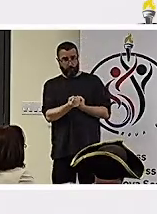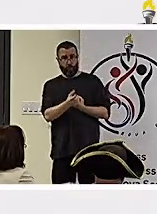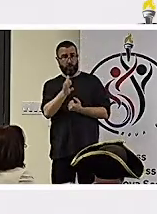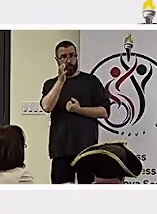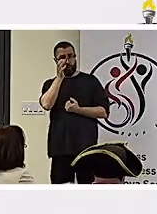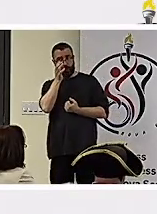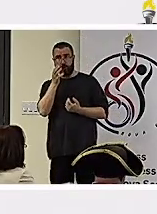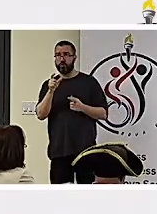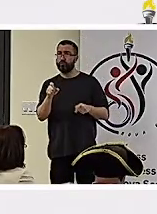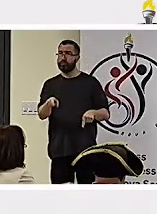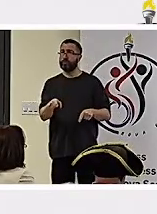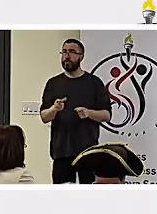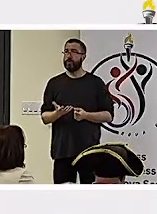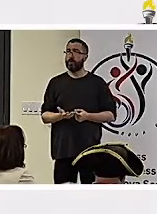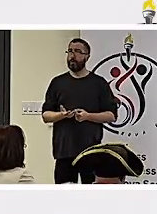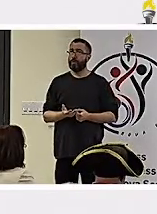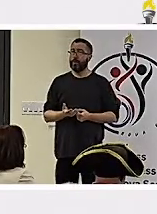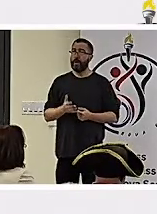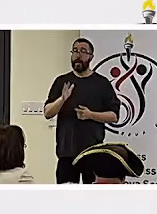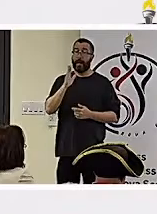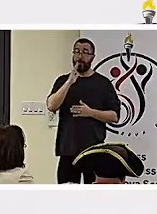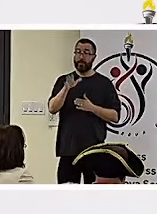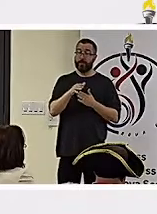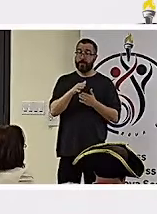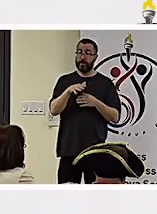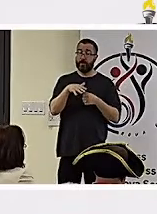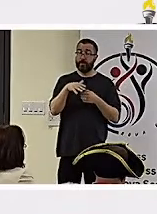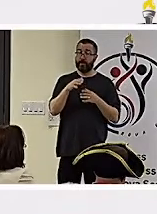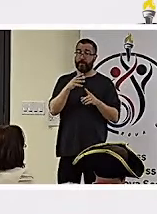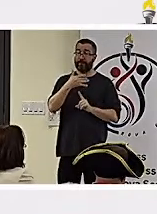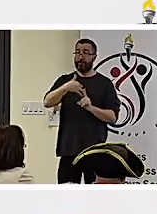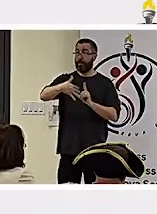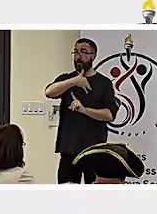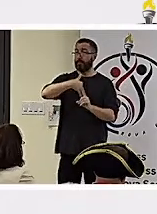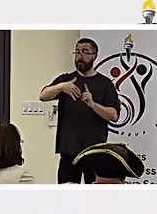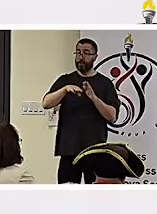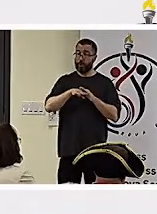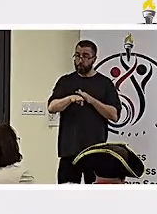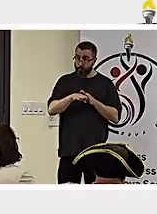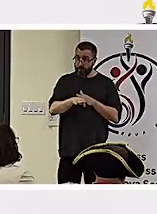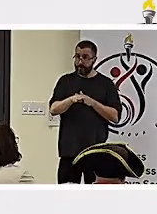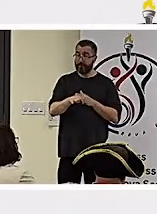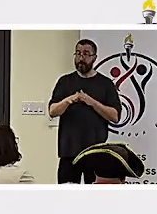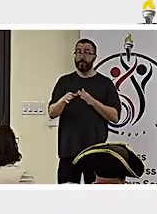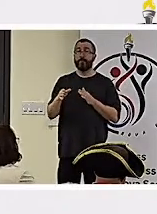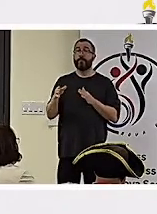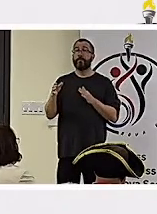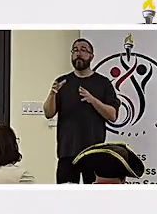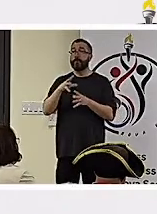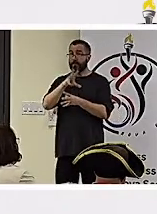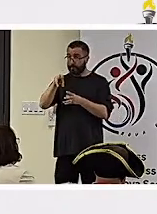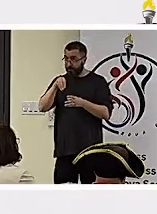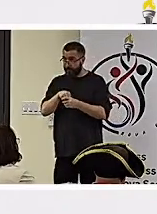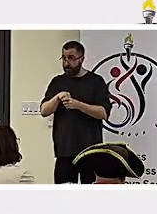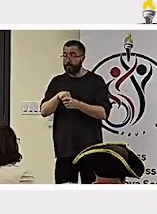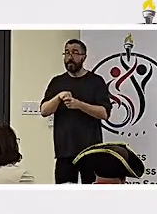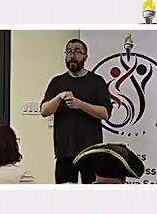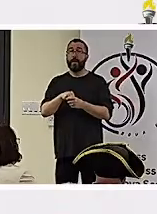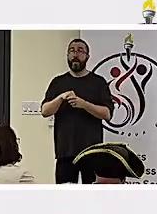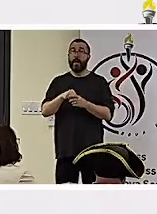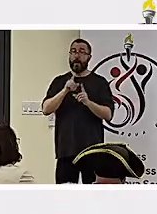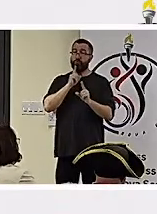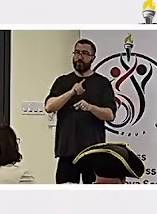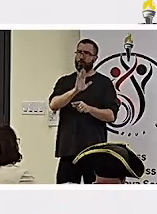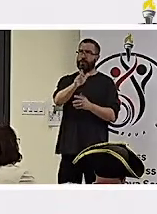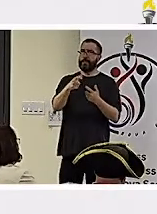and to learn in environments that are inclusive, accessible, and responsive to their strengths. Within